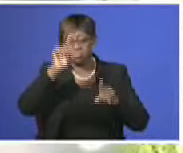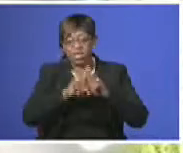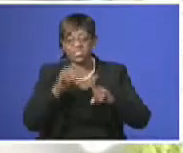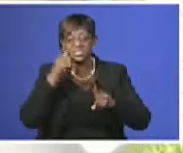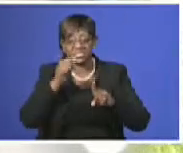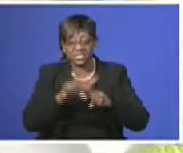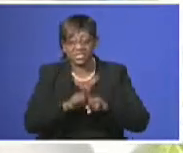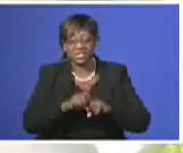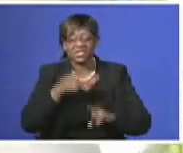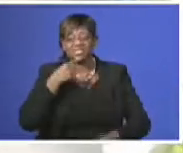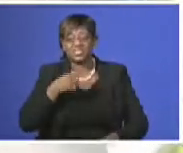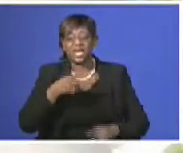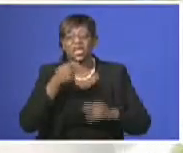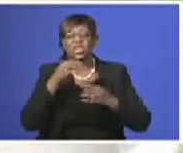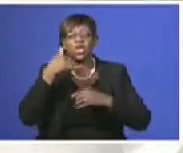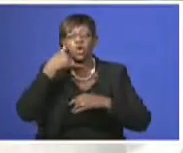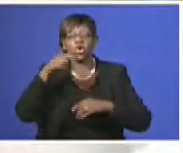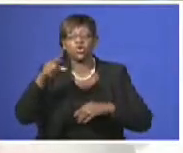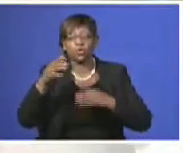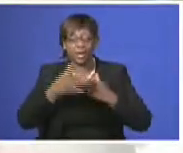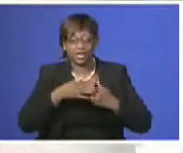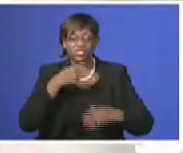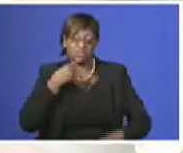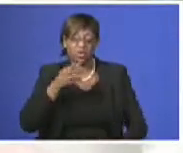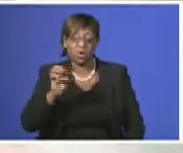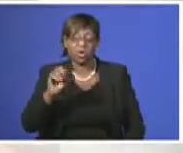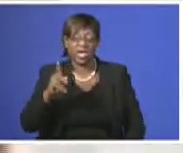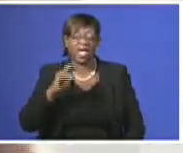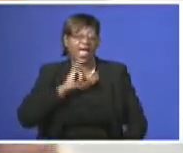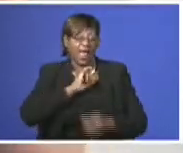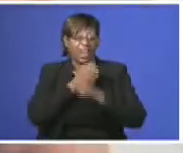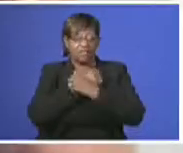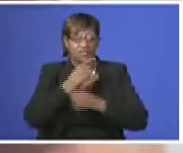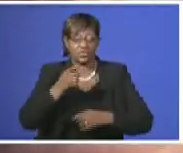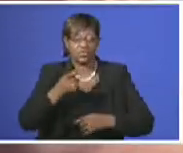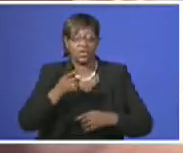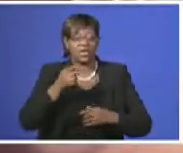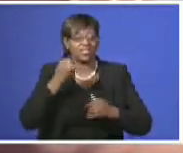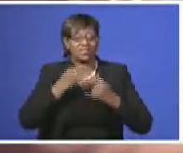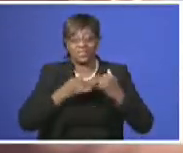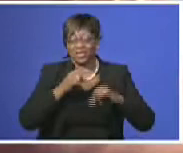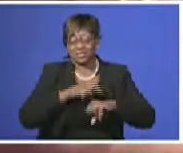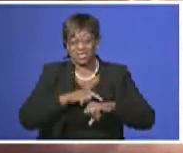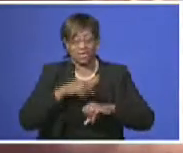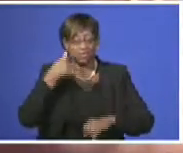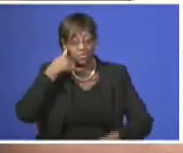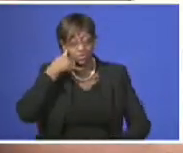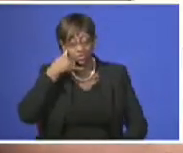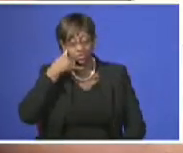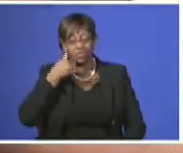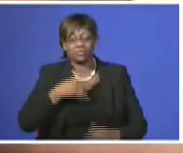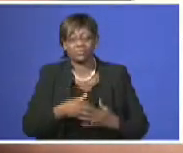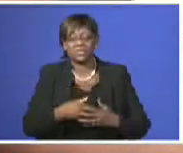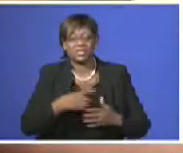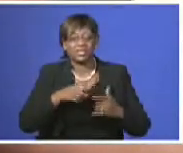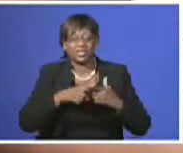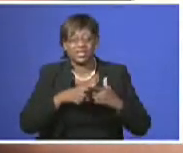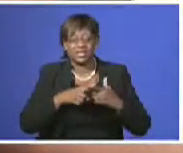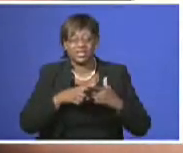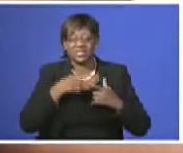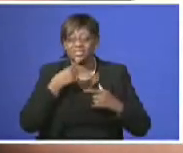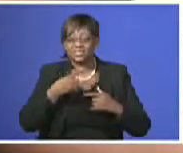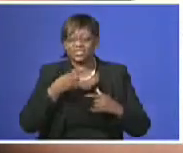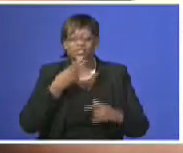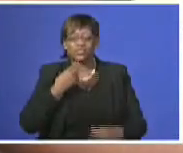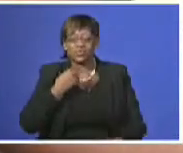Then I let her call them back, and then she said, "Okay, Daddy, I love you." That was the last time I hear from her. But she was a very nice,